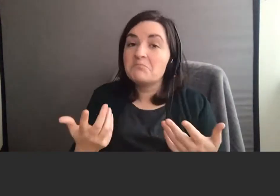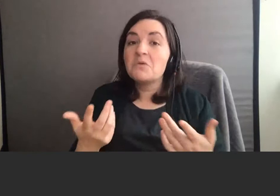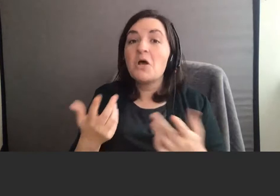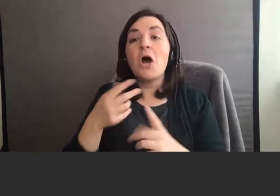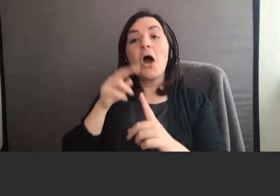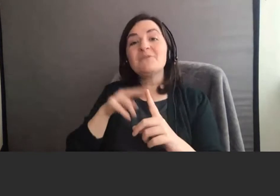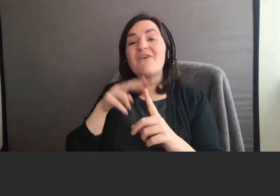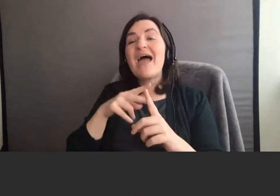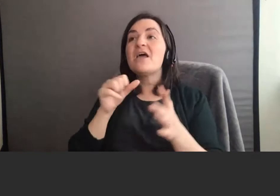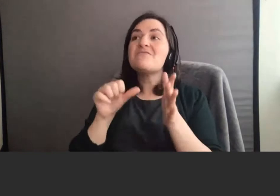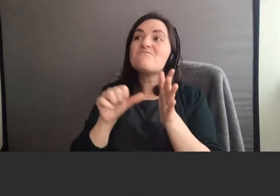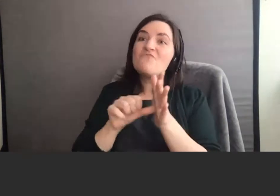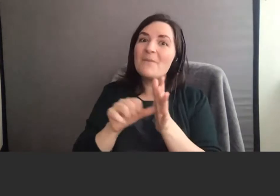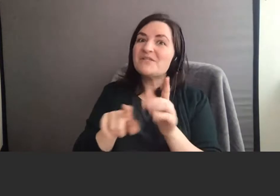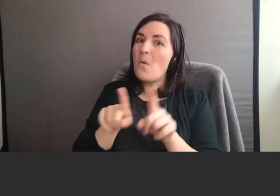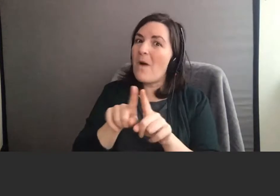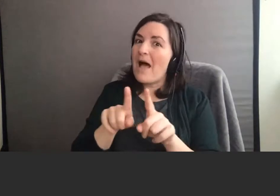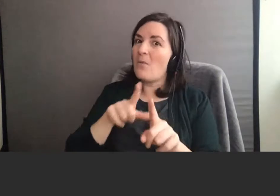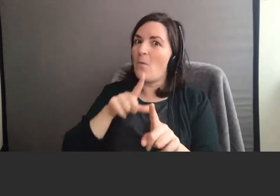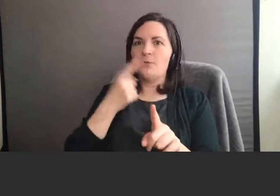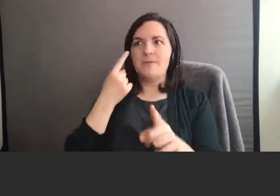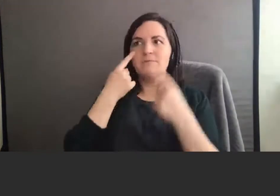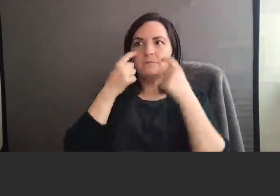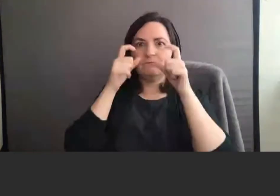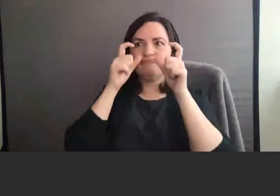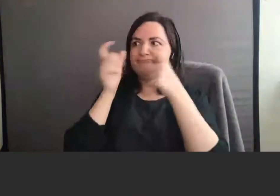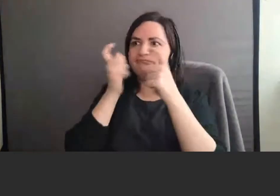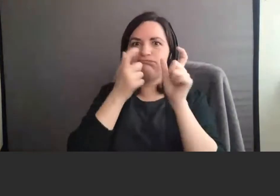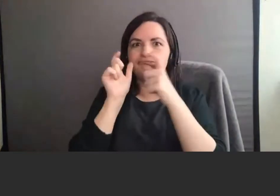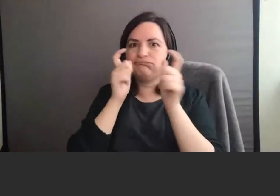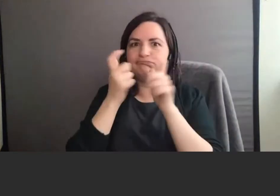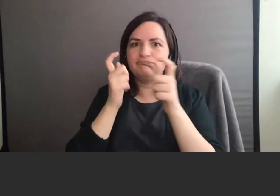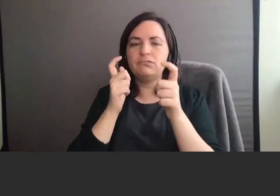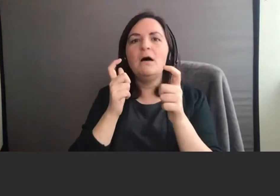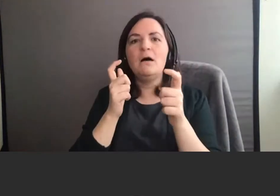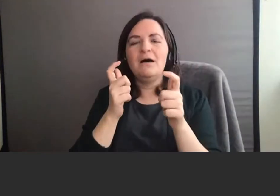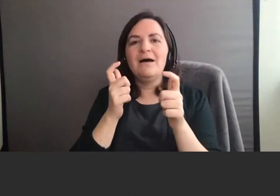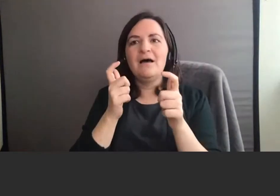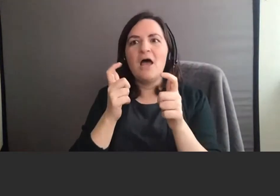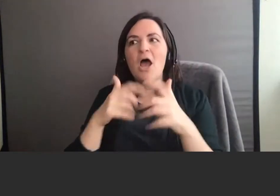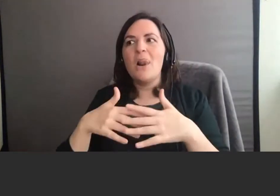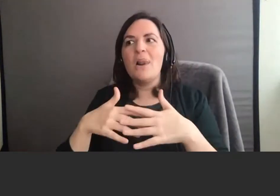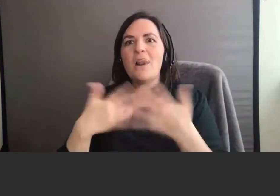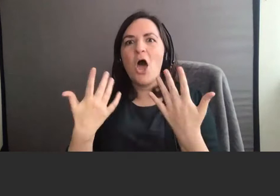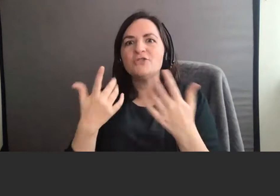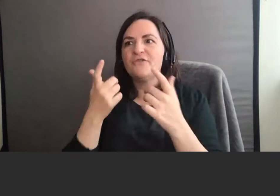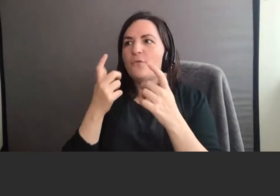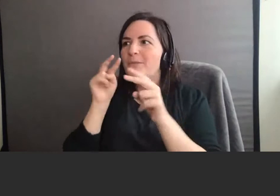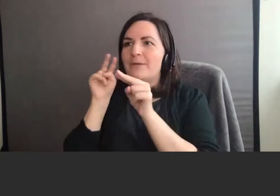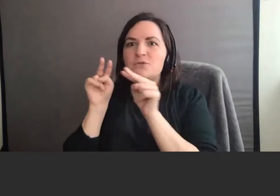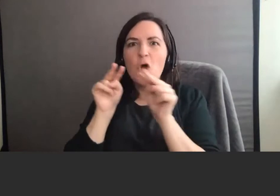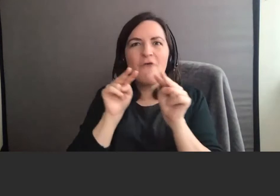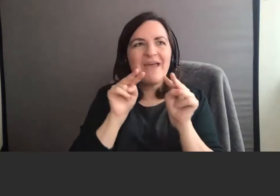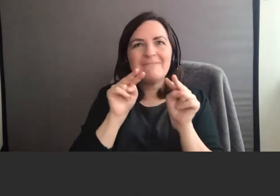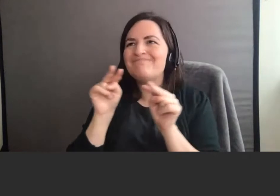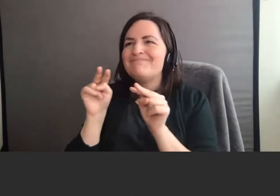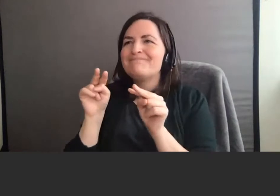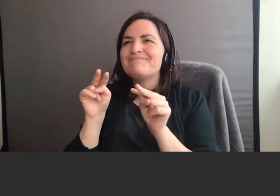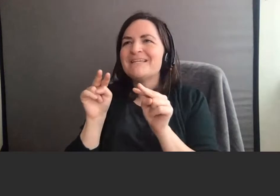also problematic because there's so much to observe, and so much of what we observe is